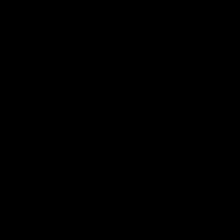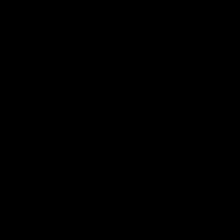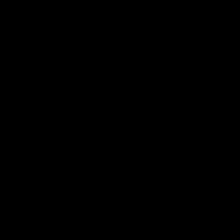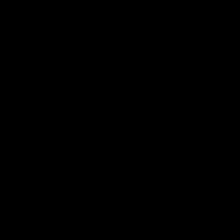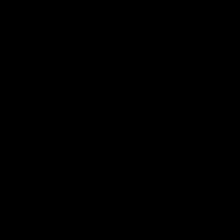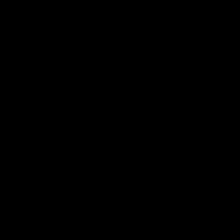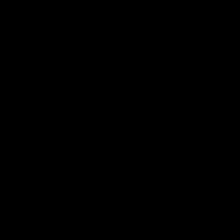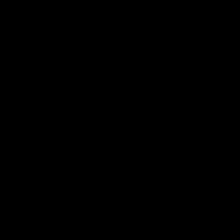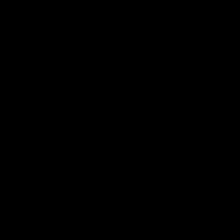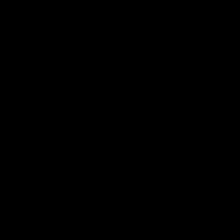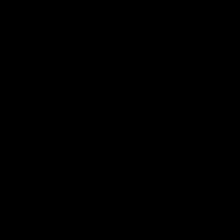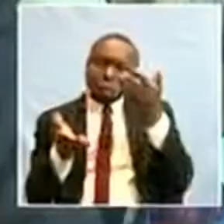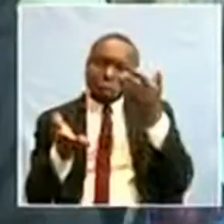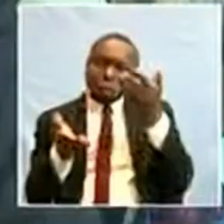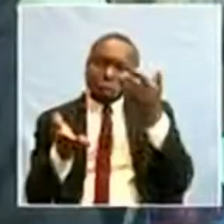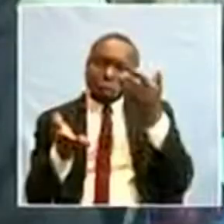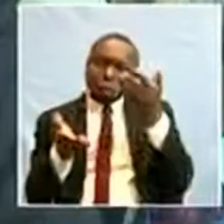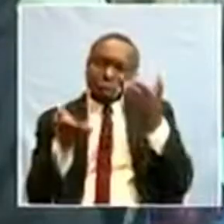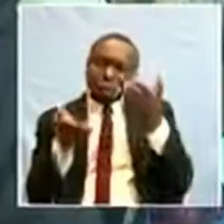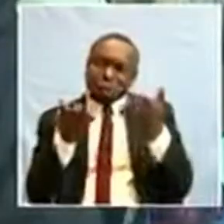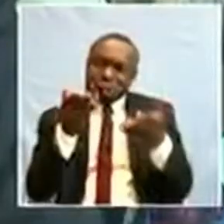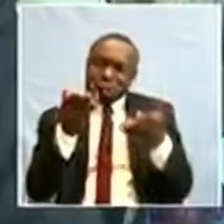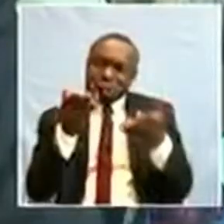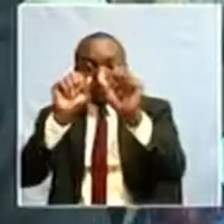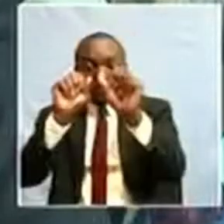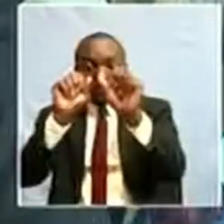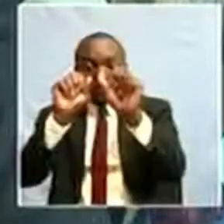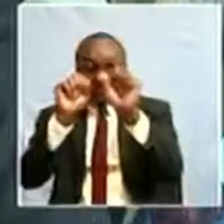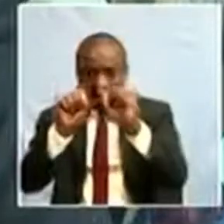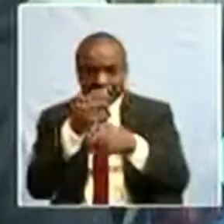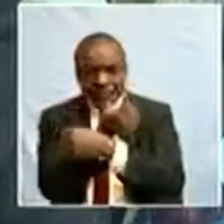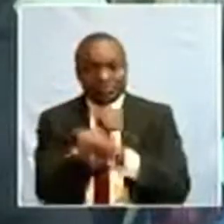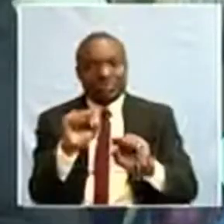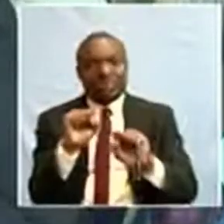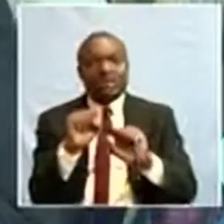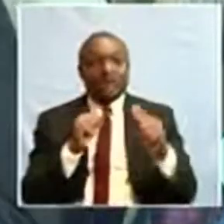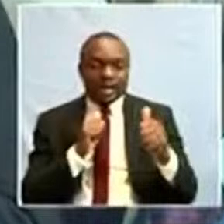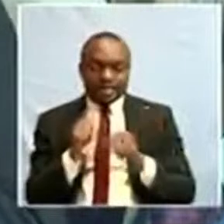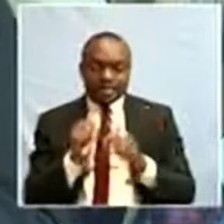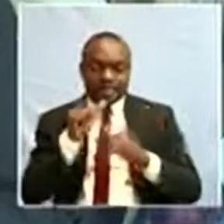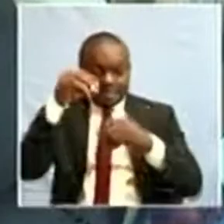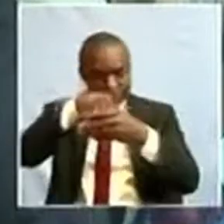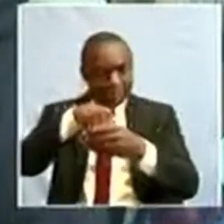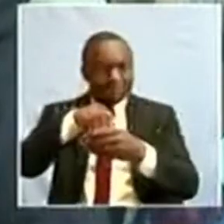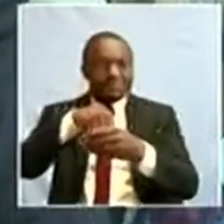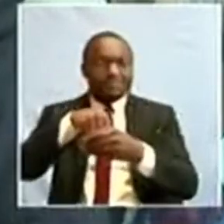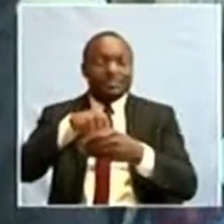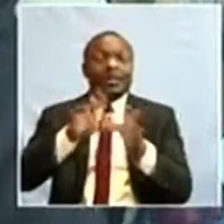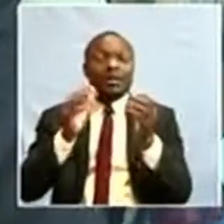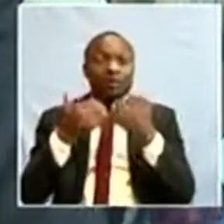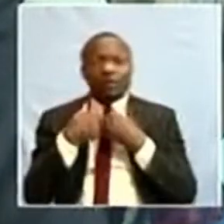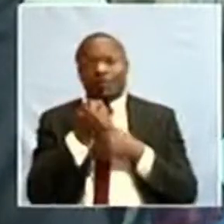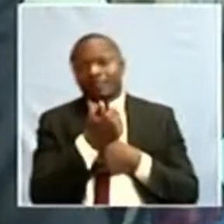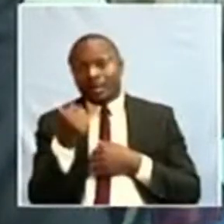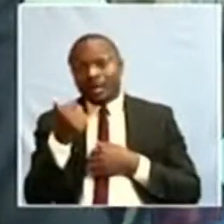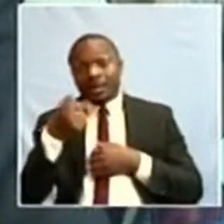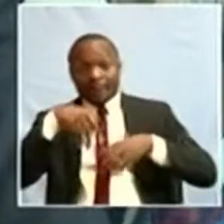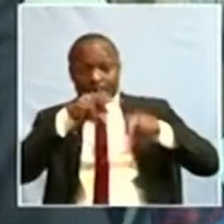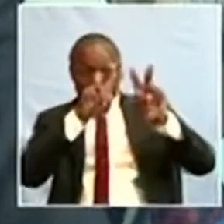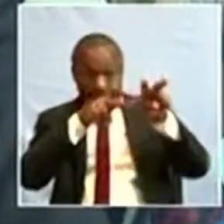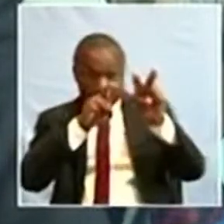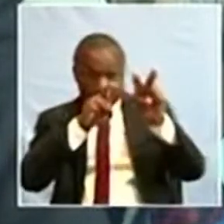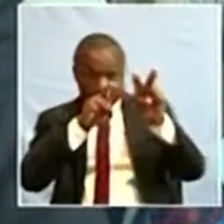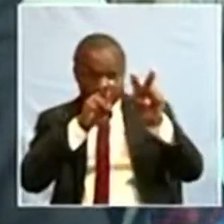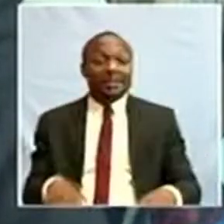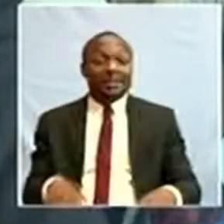will maybe let be dealt with administratively. And then we have certain observations